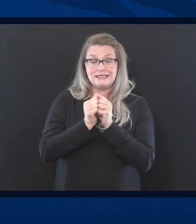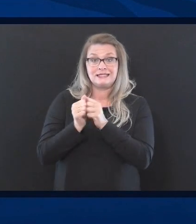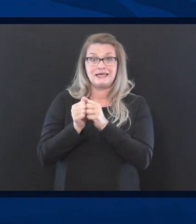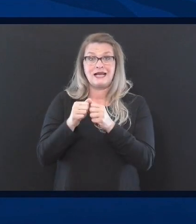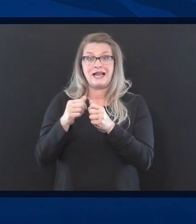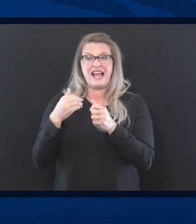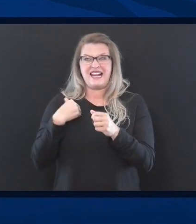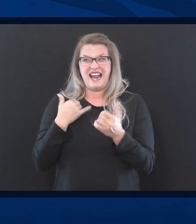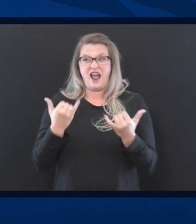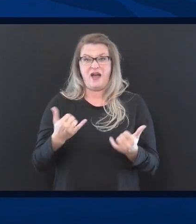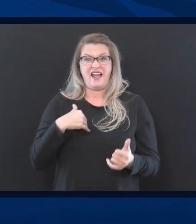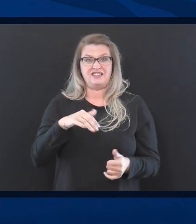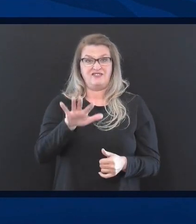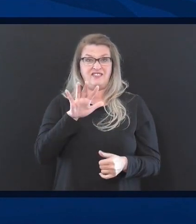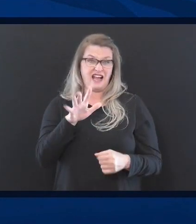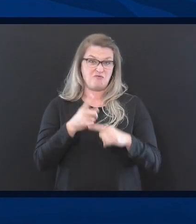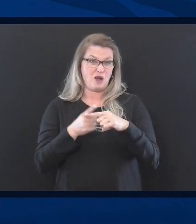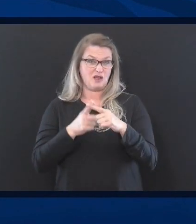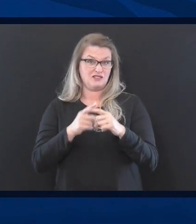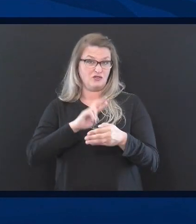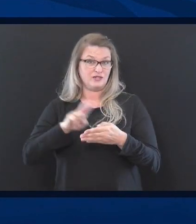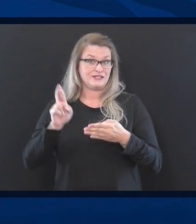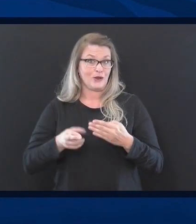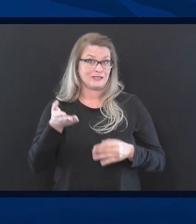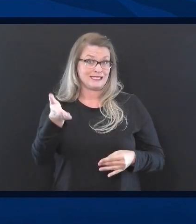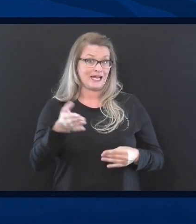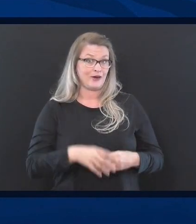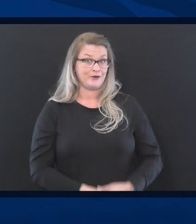outbreak of positive results?